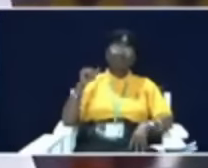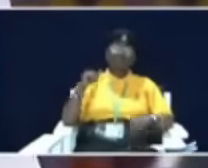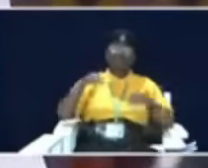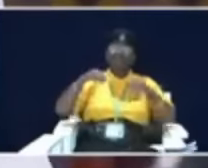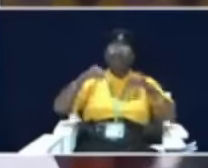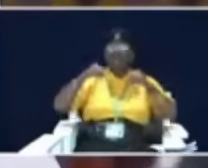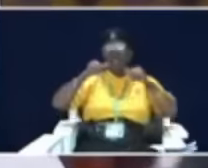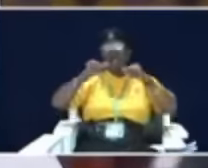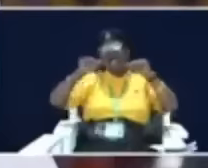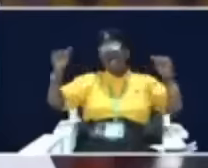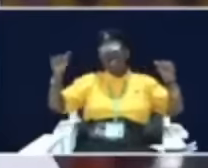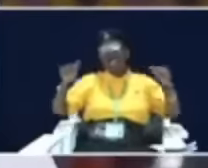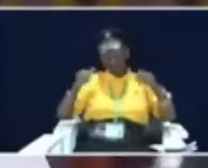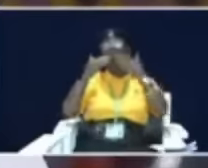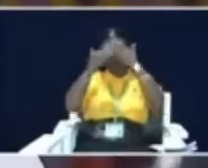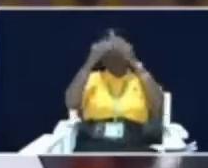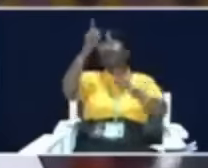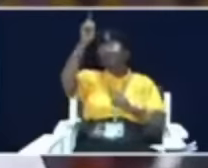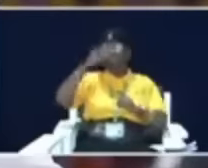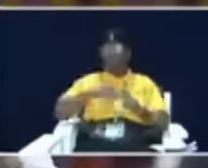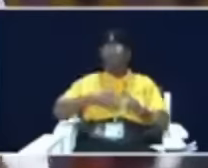Thank you, my Father.